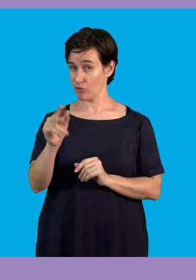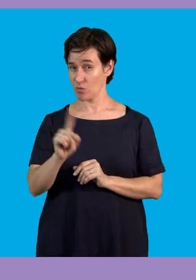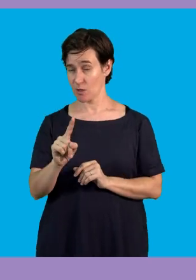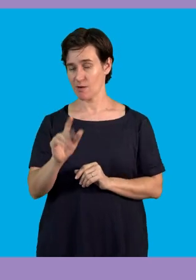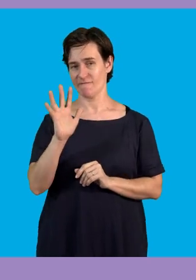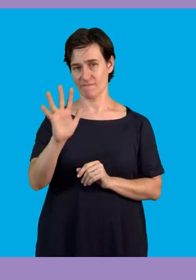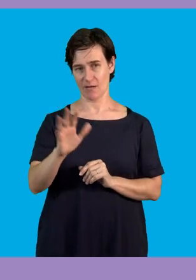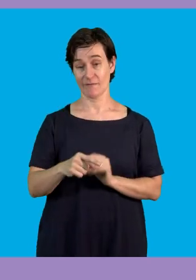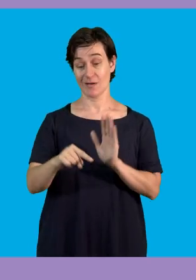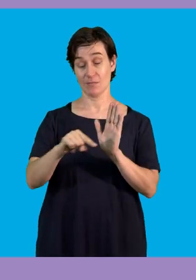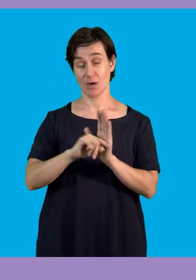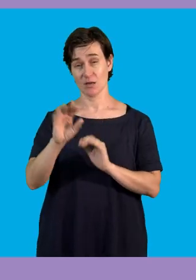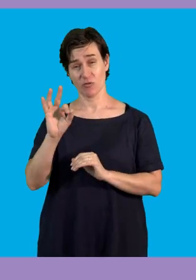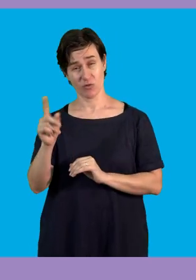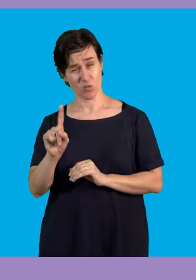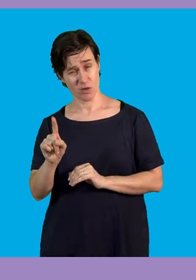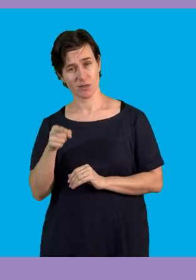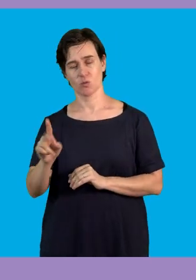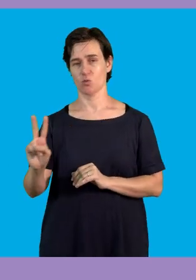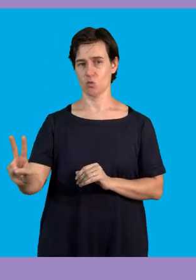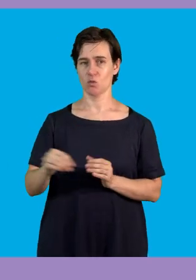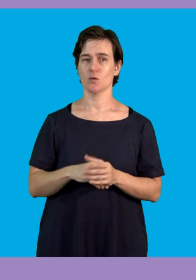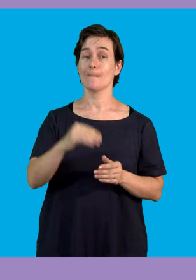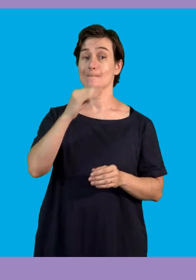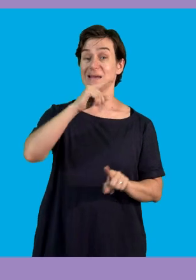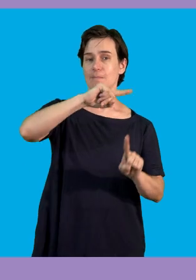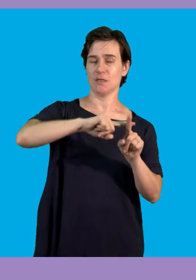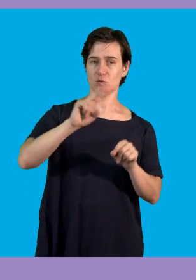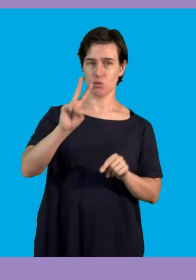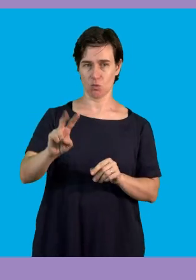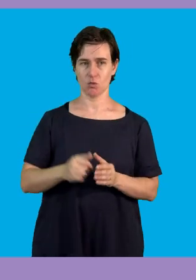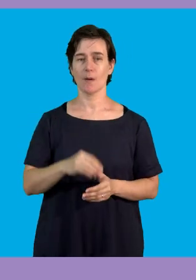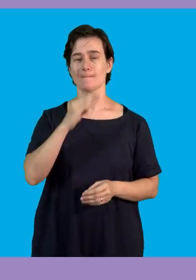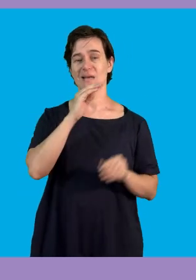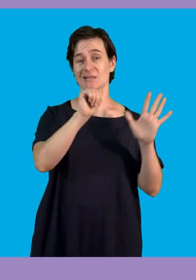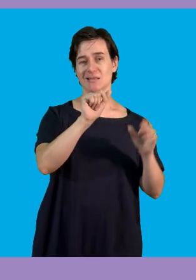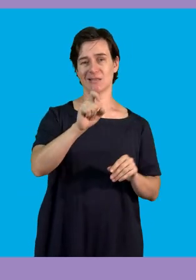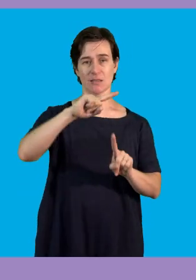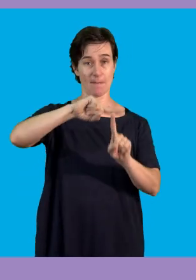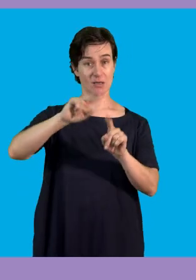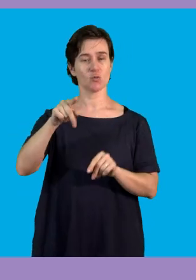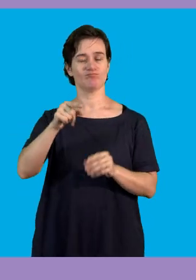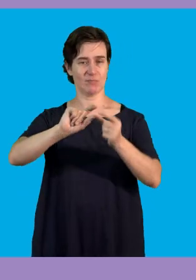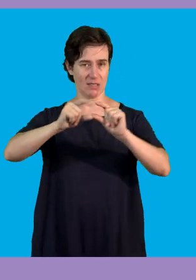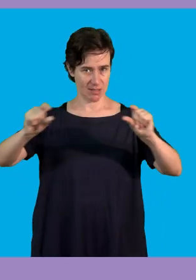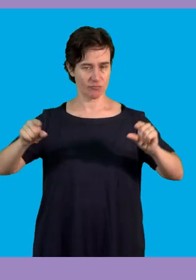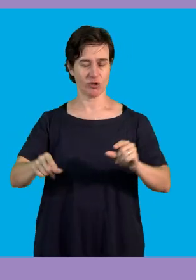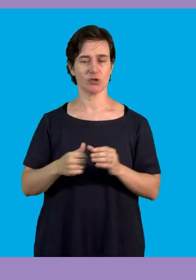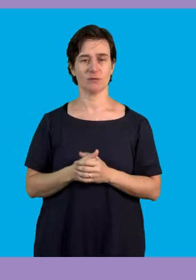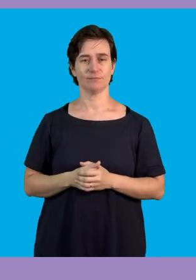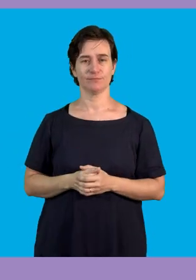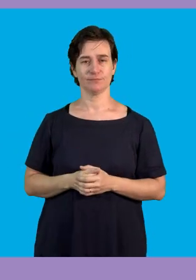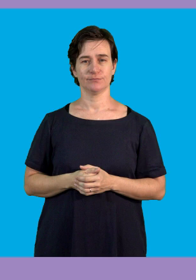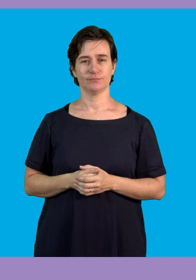is 5, minus 3 is 2. So it would be plus 2, 6x plus 2. That is the expression for the